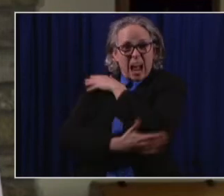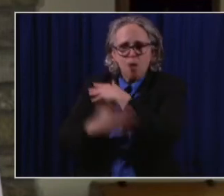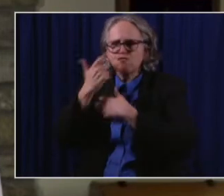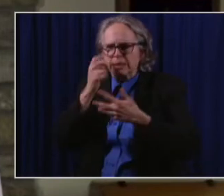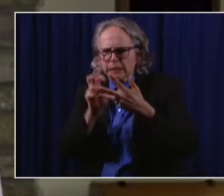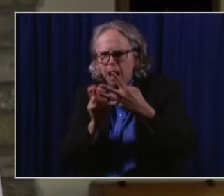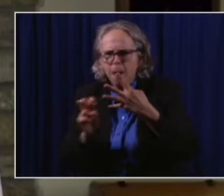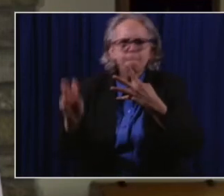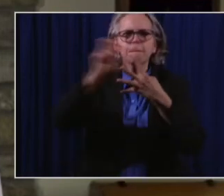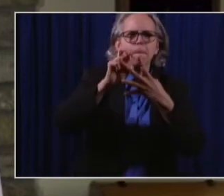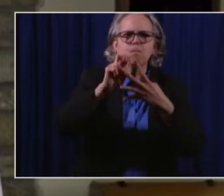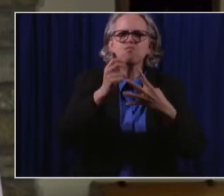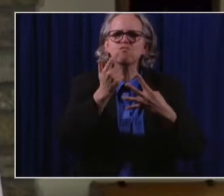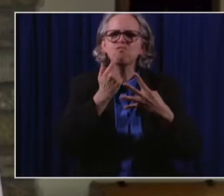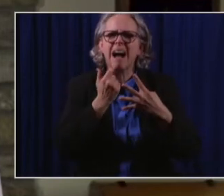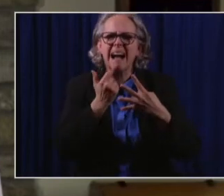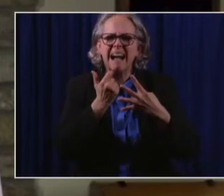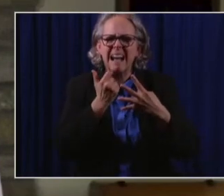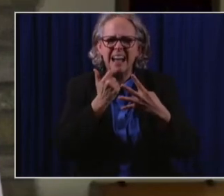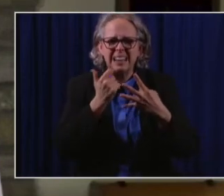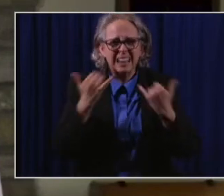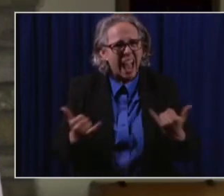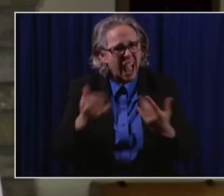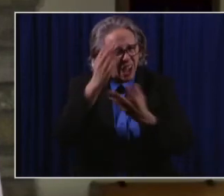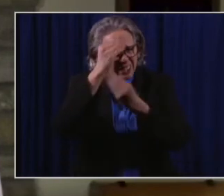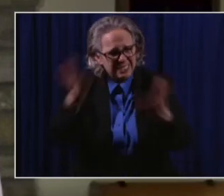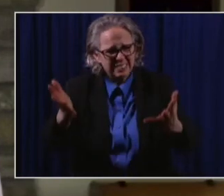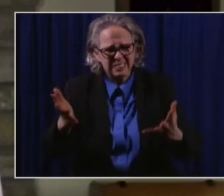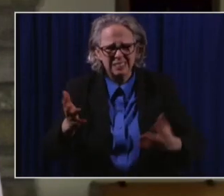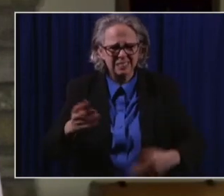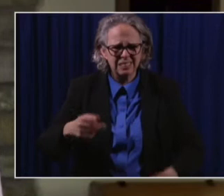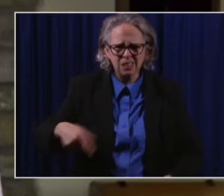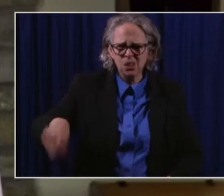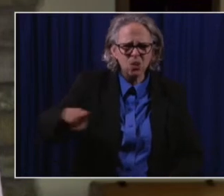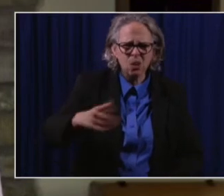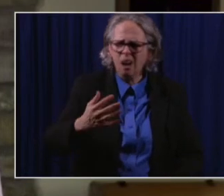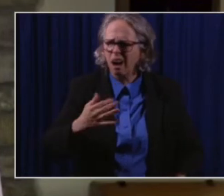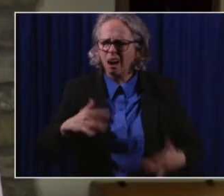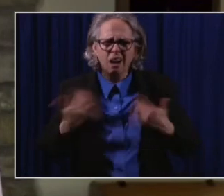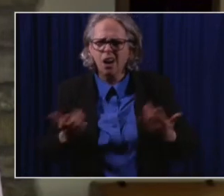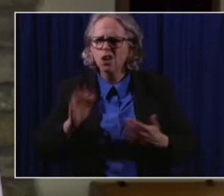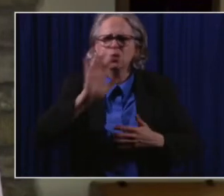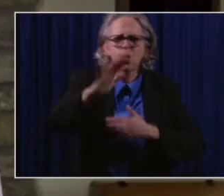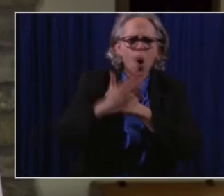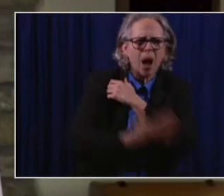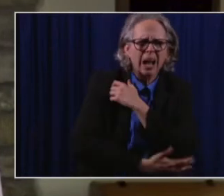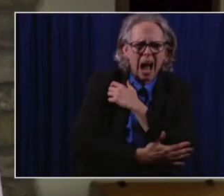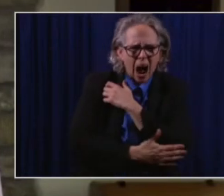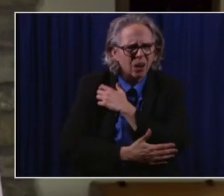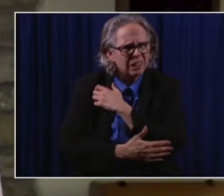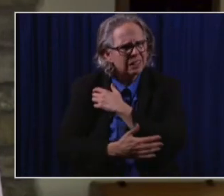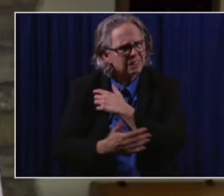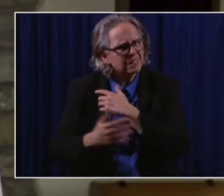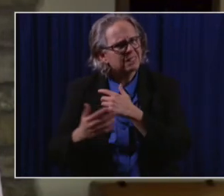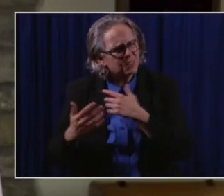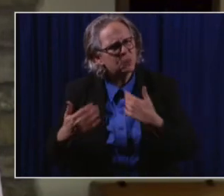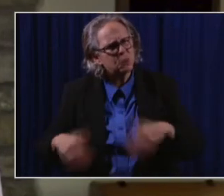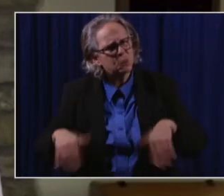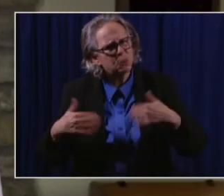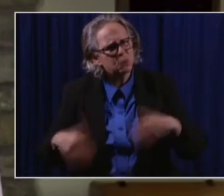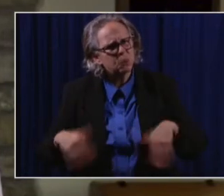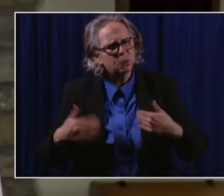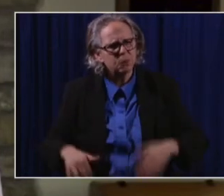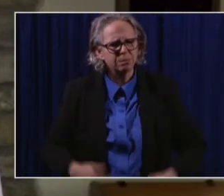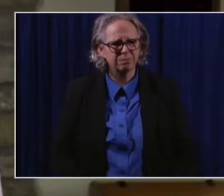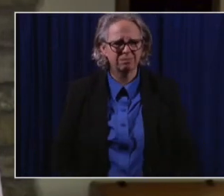are seeing in the data and what we're hearing from the health commissioners in regard to those counties. Almost to a person, our local health department